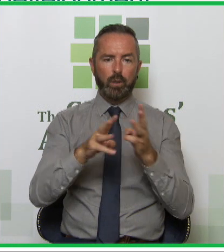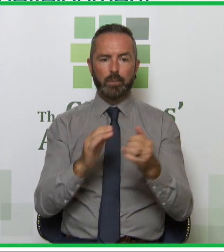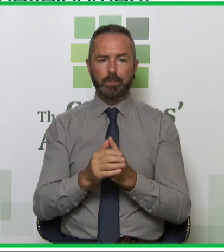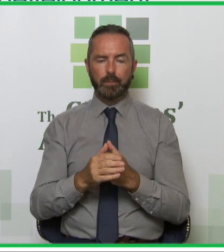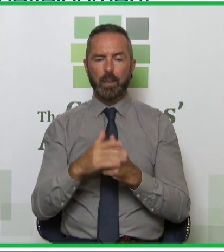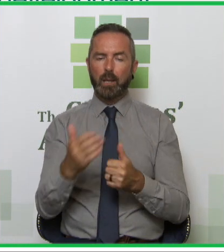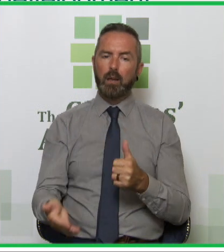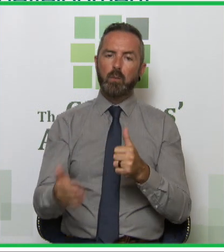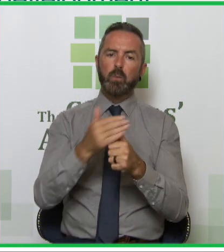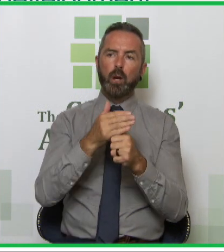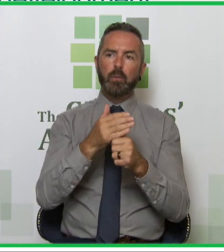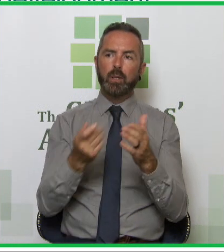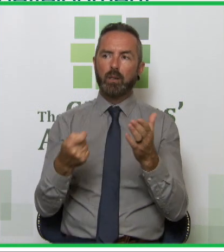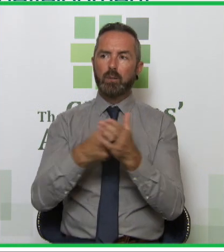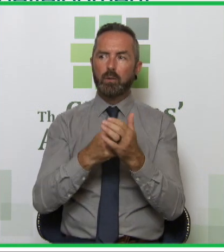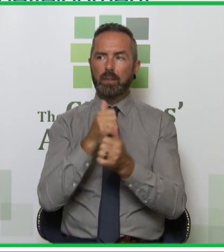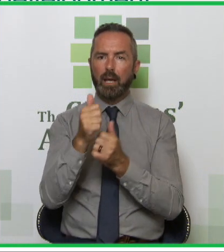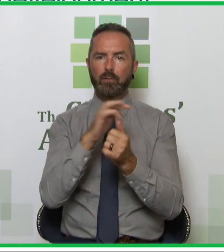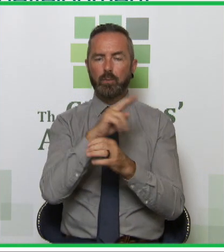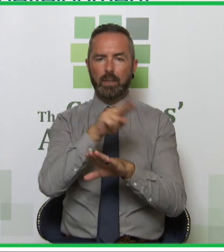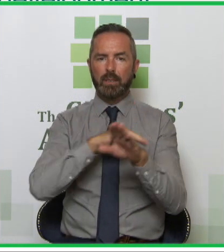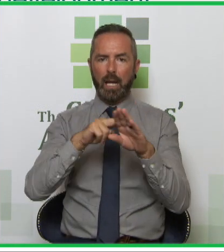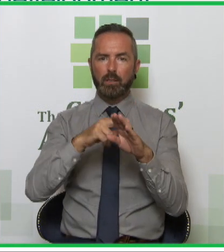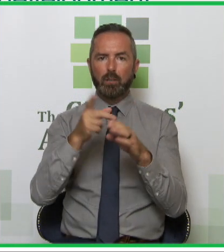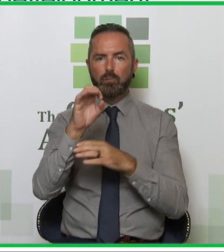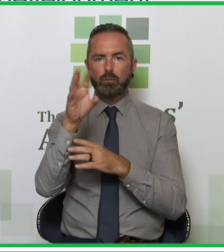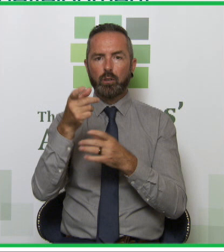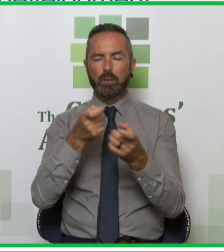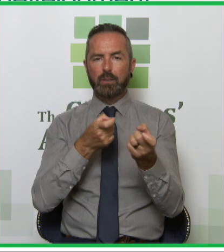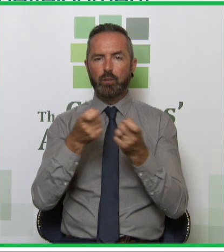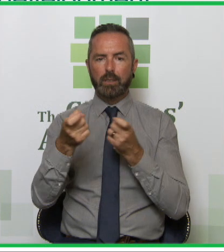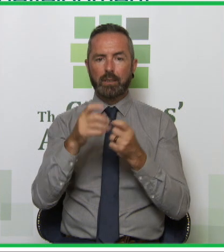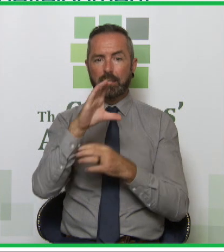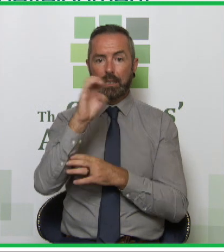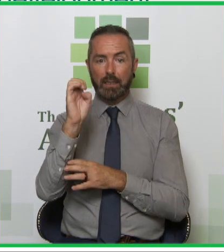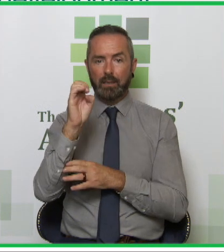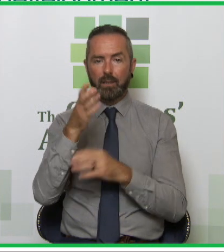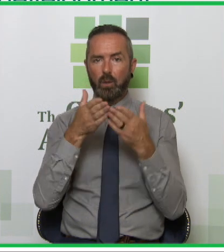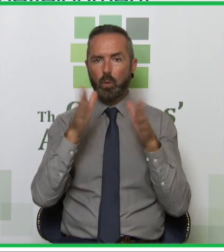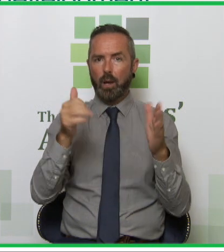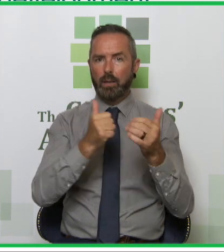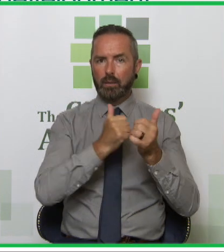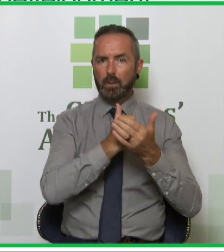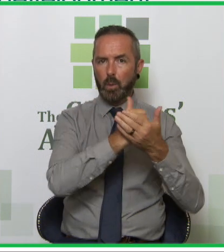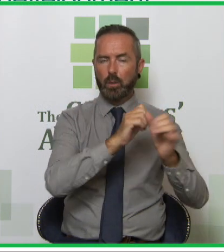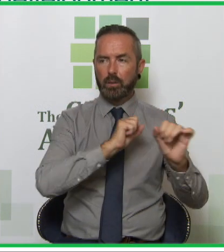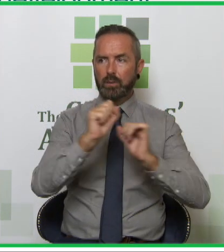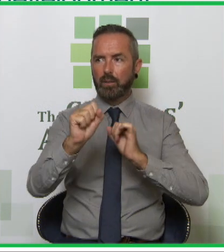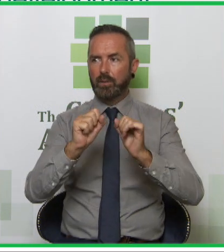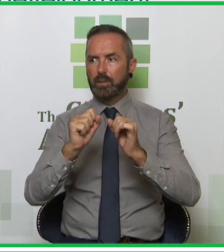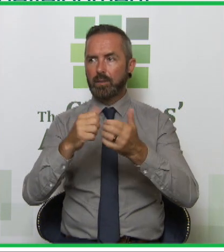to the actions arising from the National Drug Strategy. CE, as we call it, is a wide-ranging employment support service